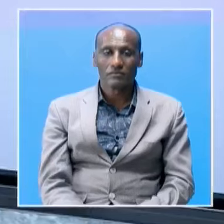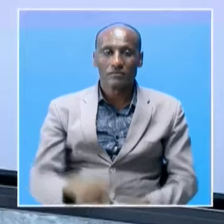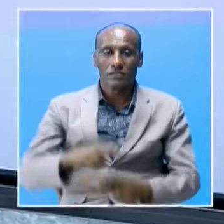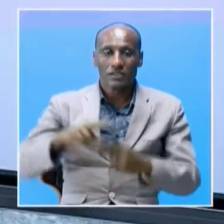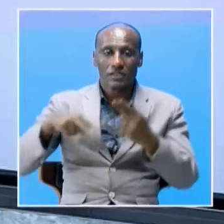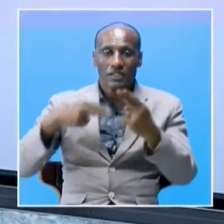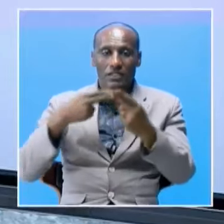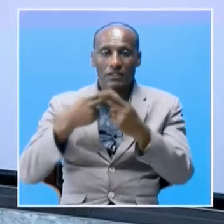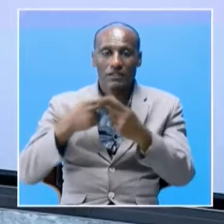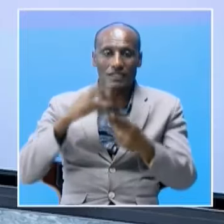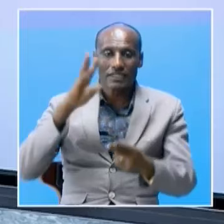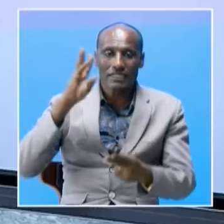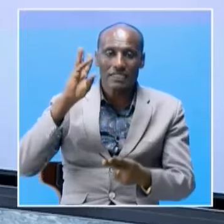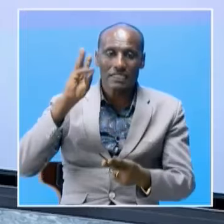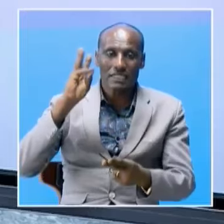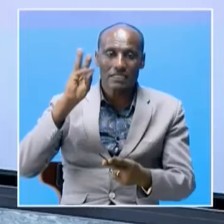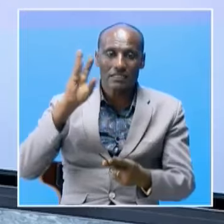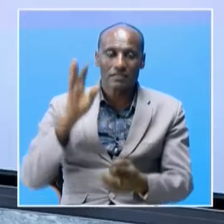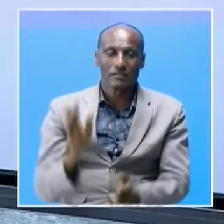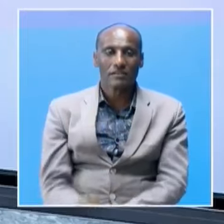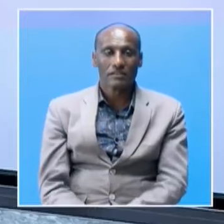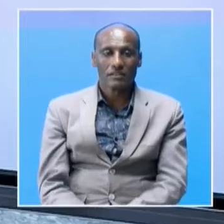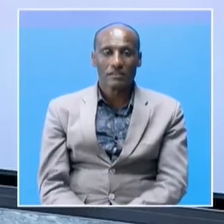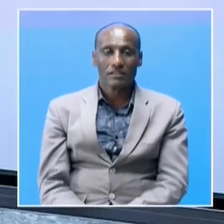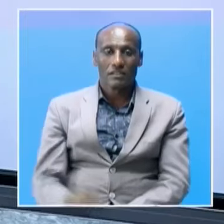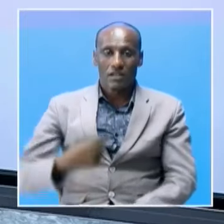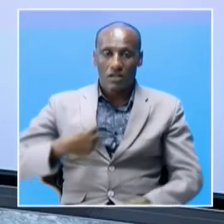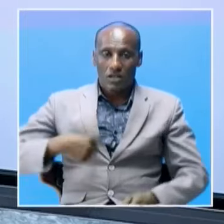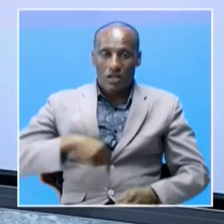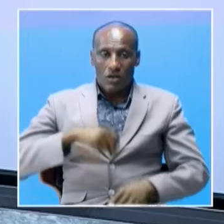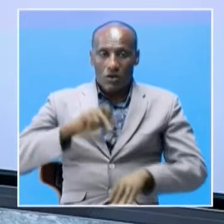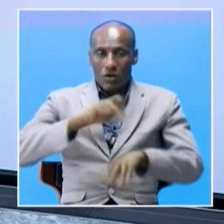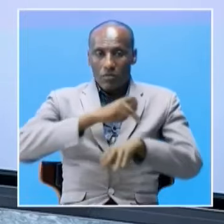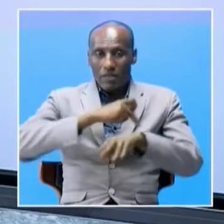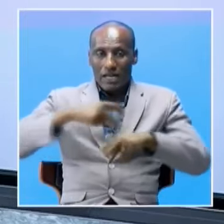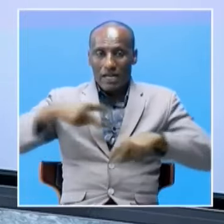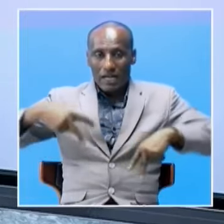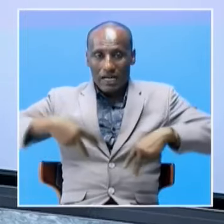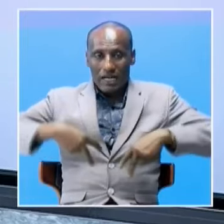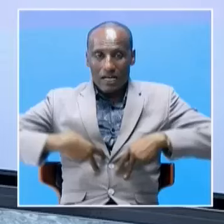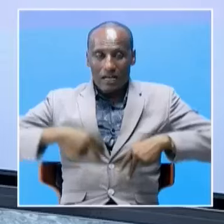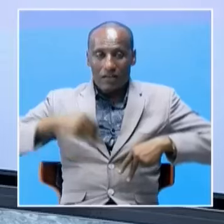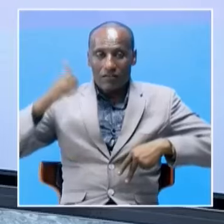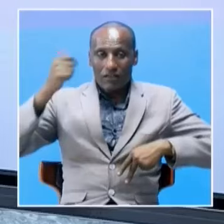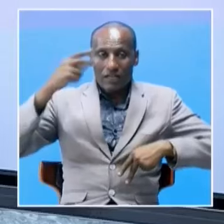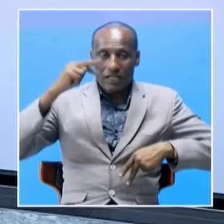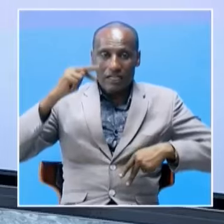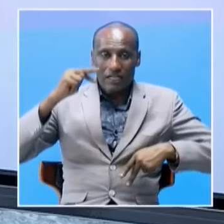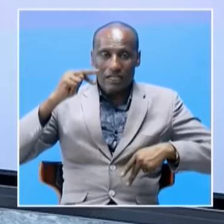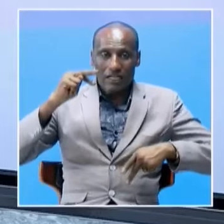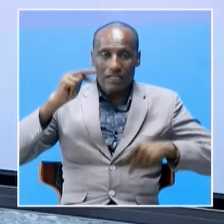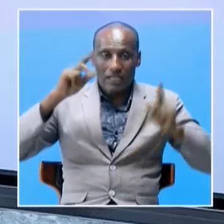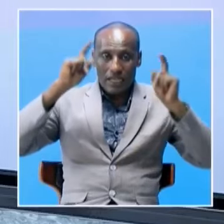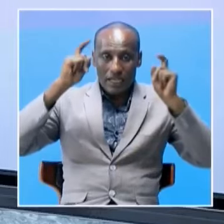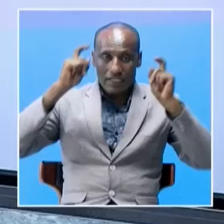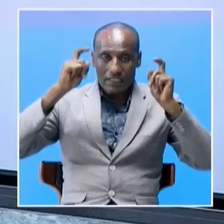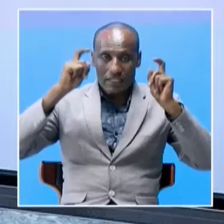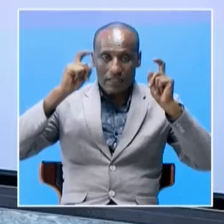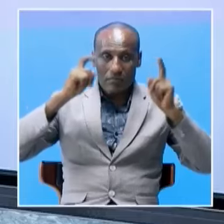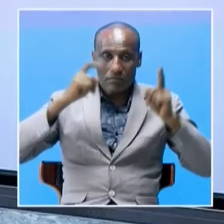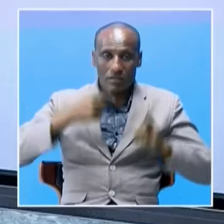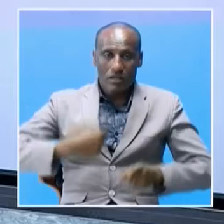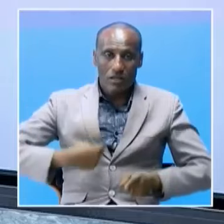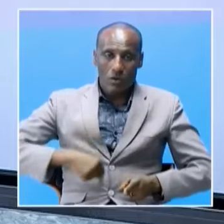Okay, look at this. We blank have an exam. We have finished chapter 6.